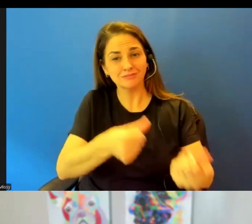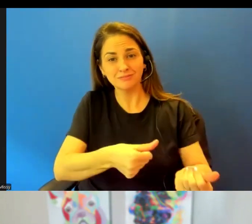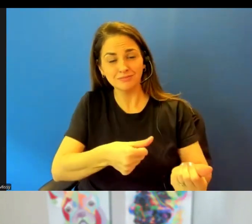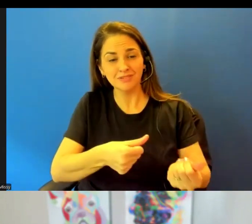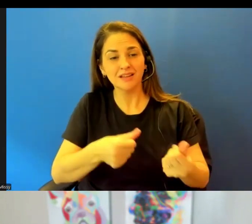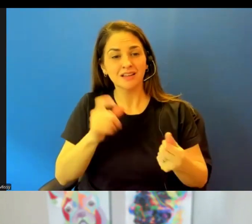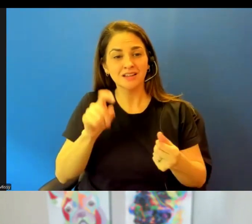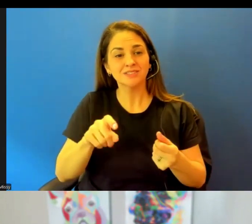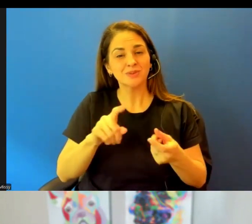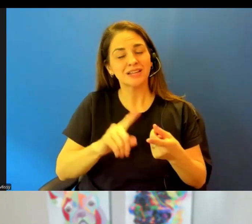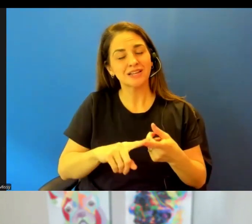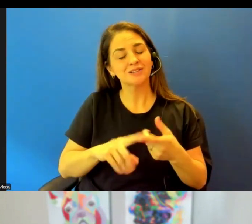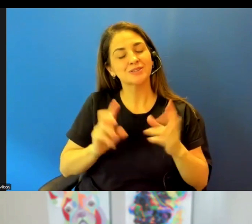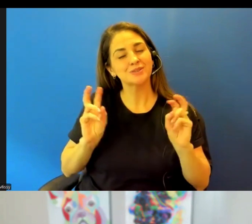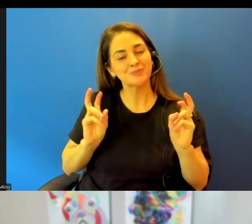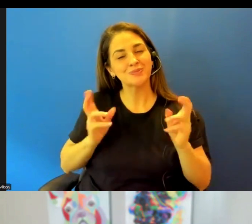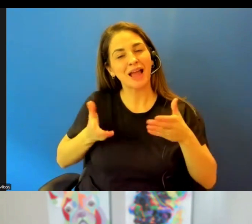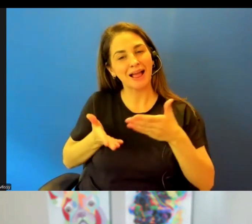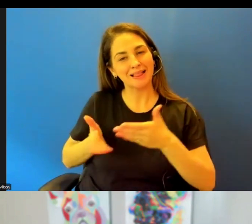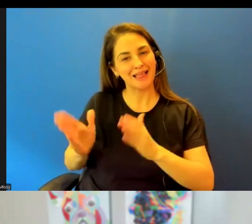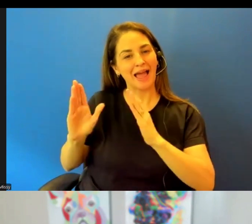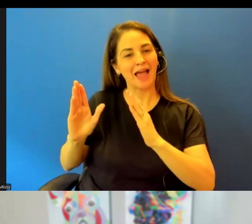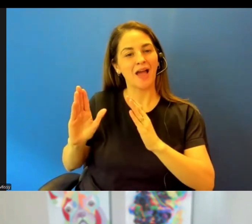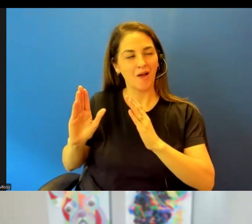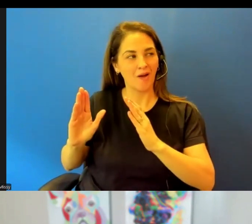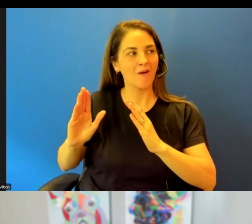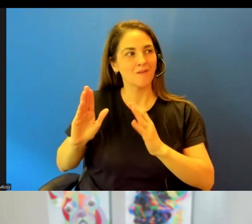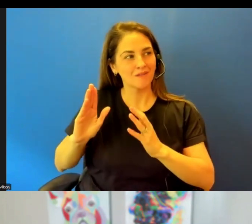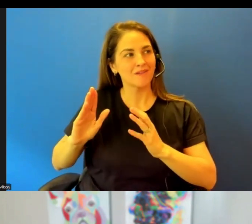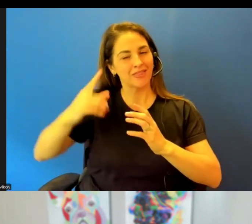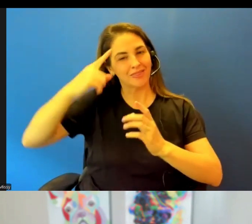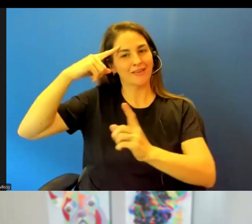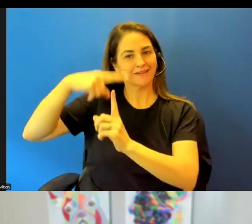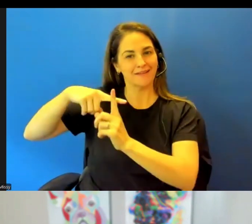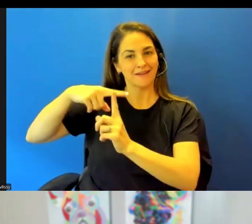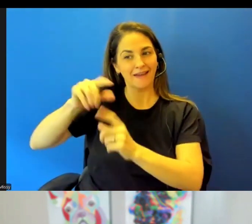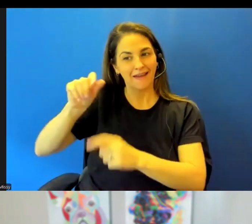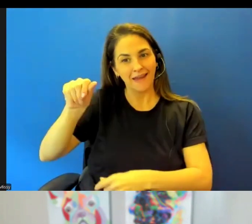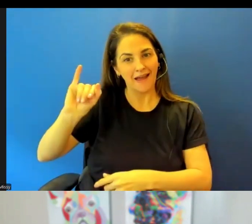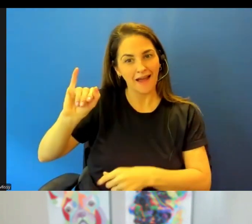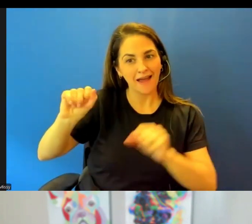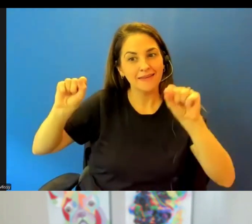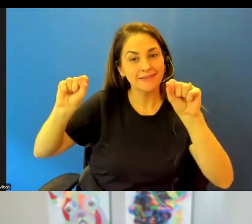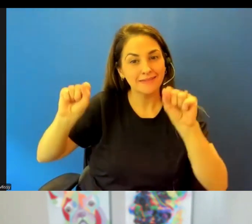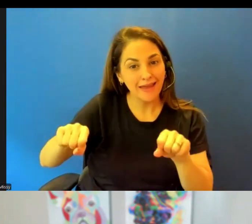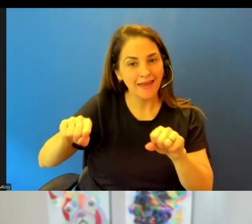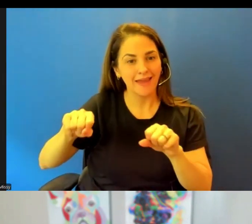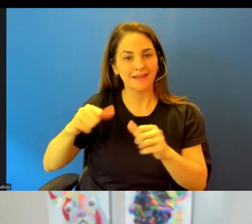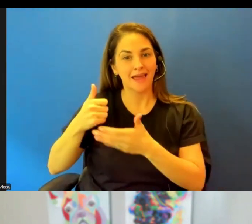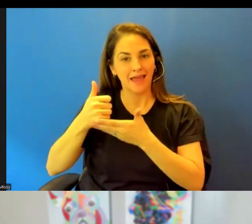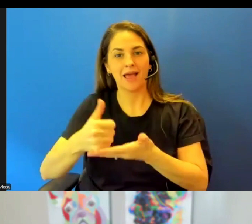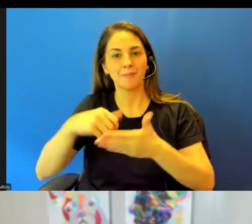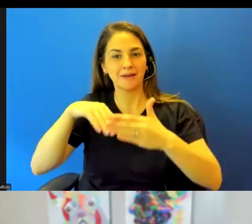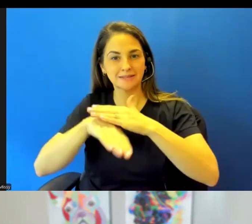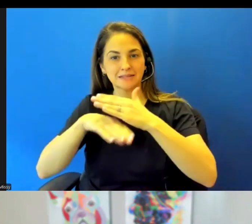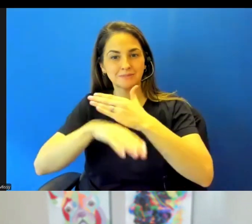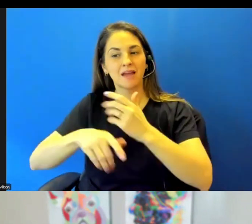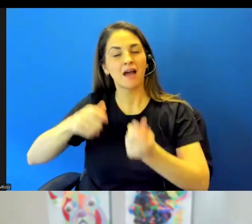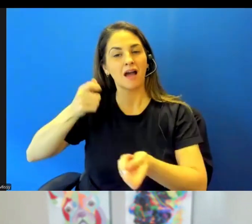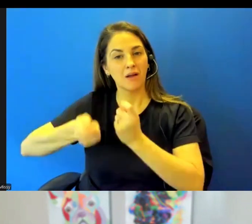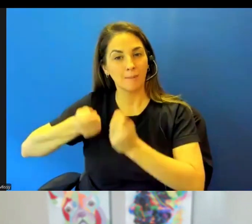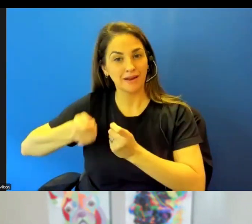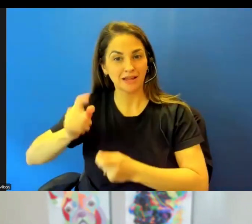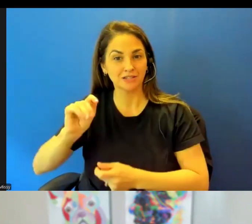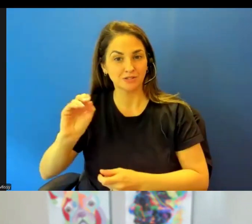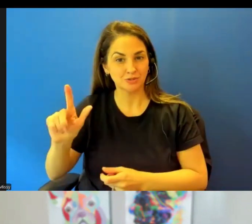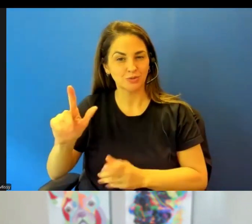leave room for the reality that AI can be an accessibility and accommodation tool as well.